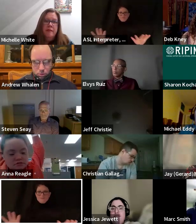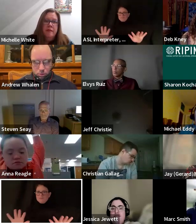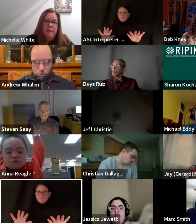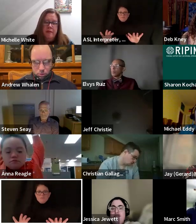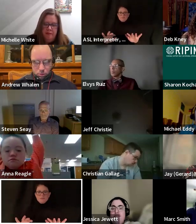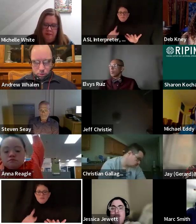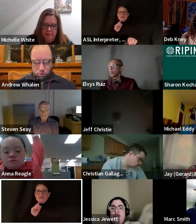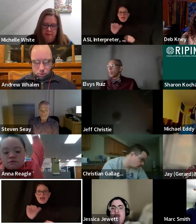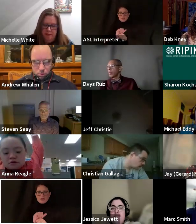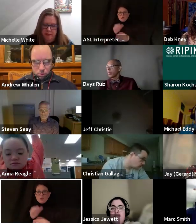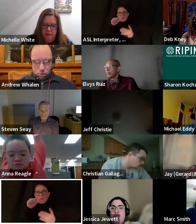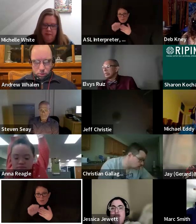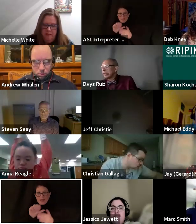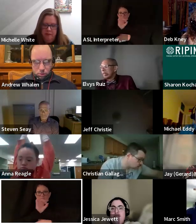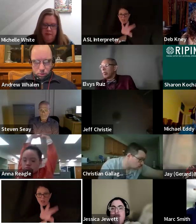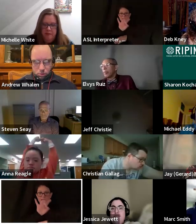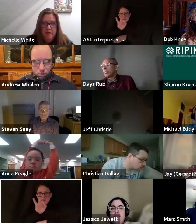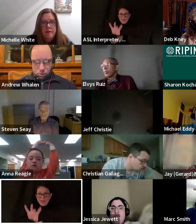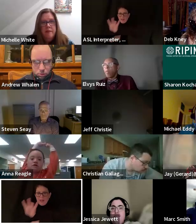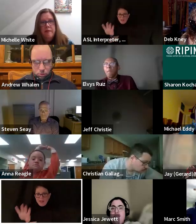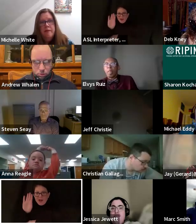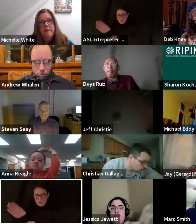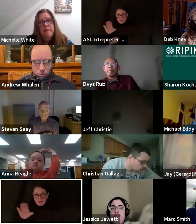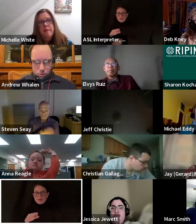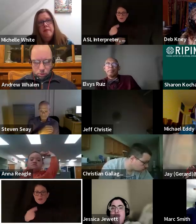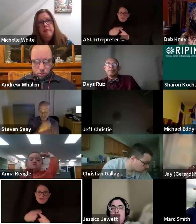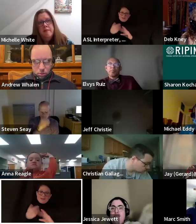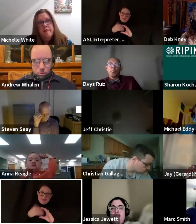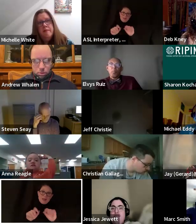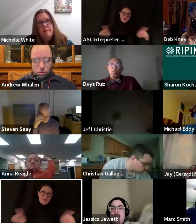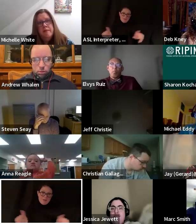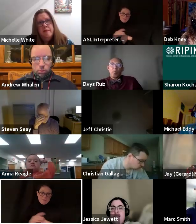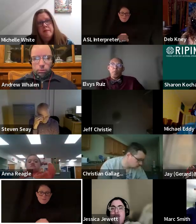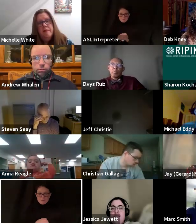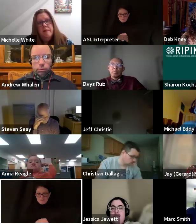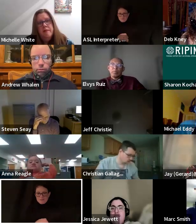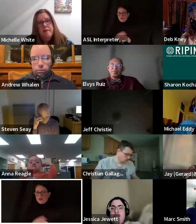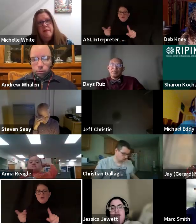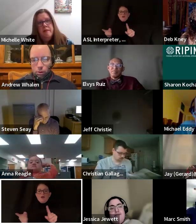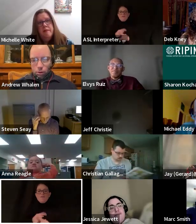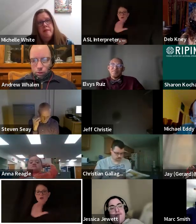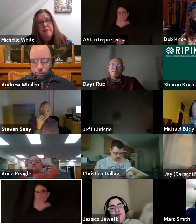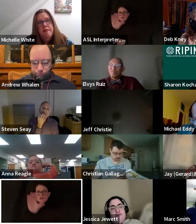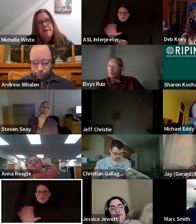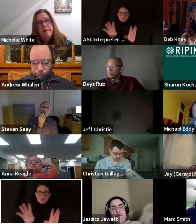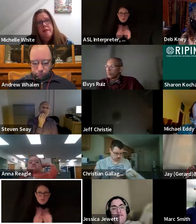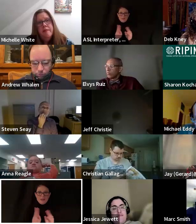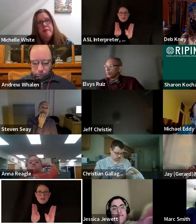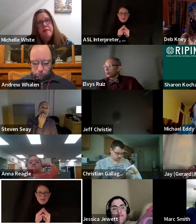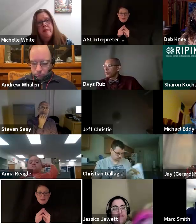the actual snail mail to people as well. We had our first Zoom